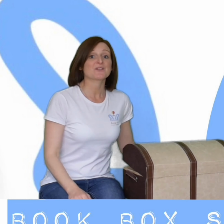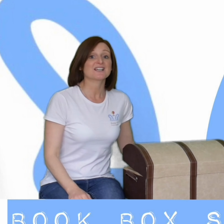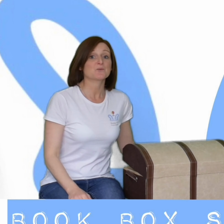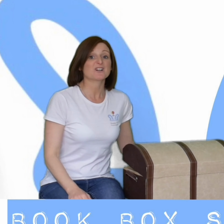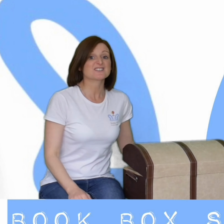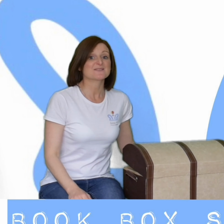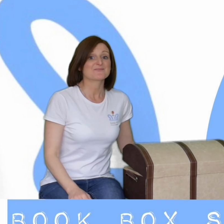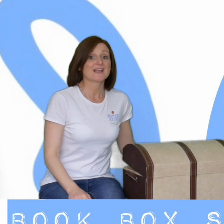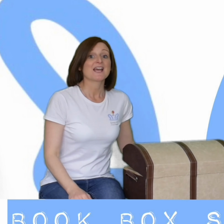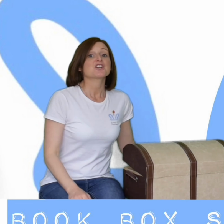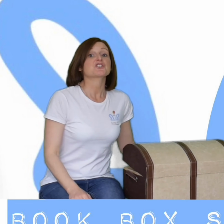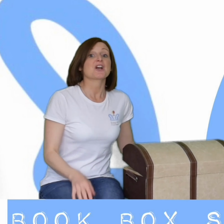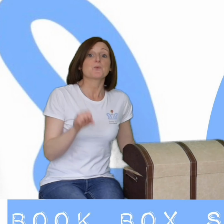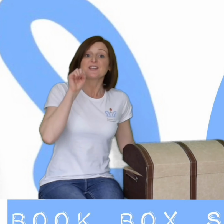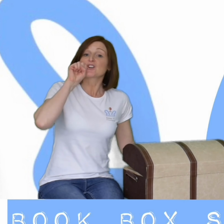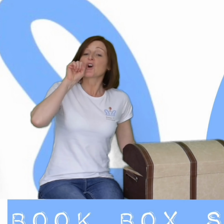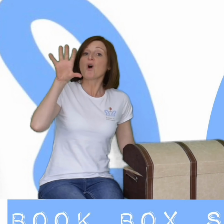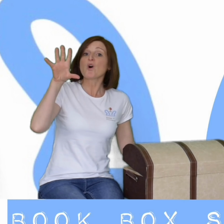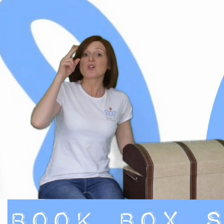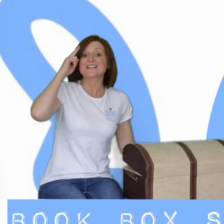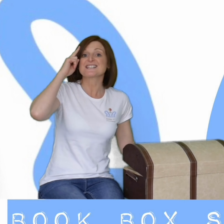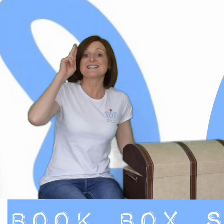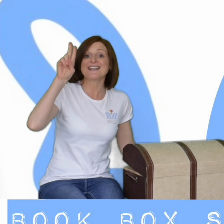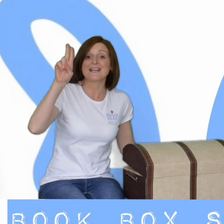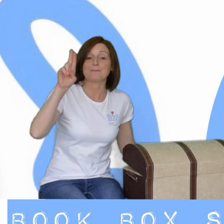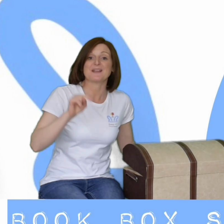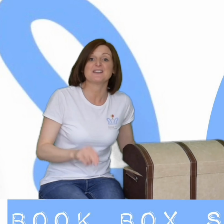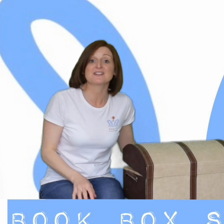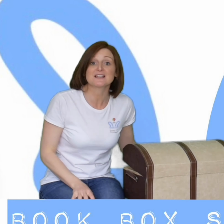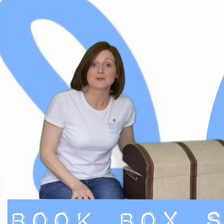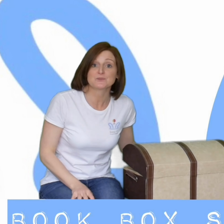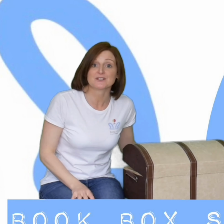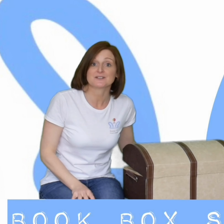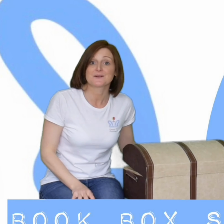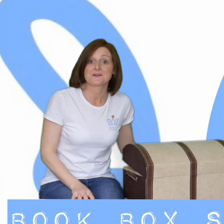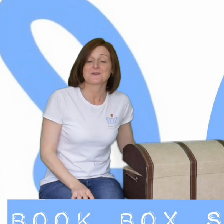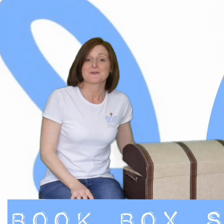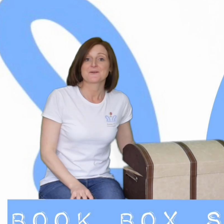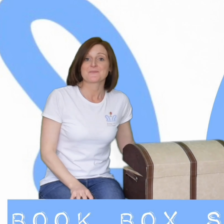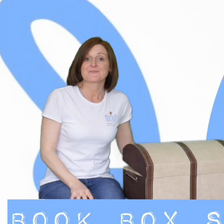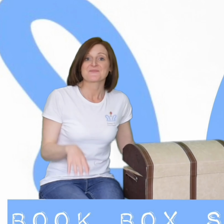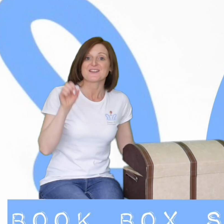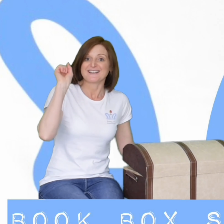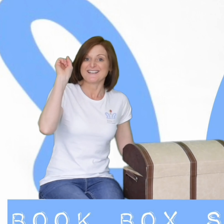I don't think it worked. Shall we call his name even louder?